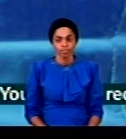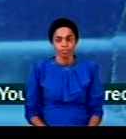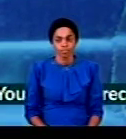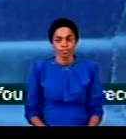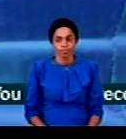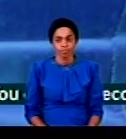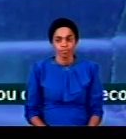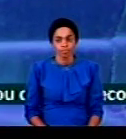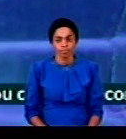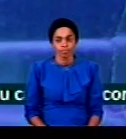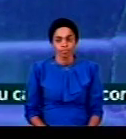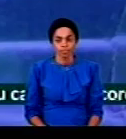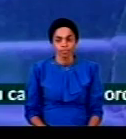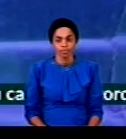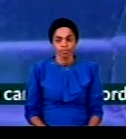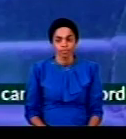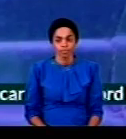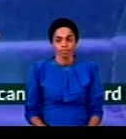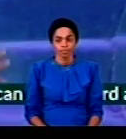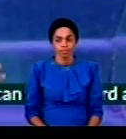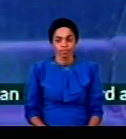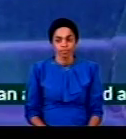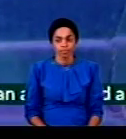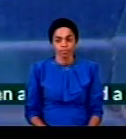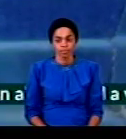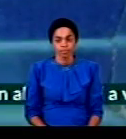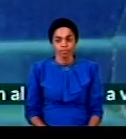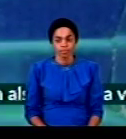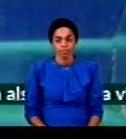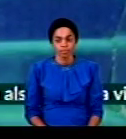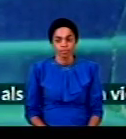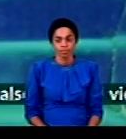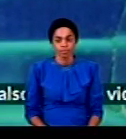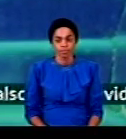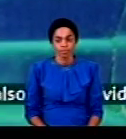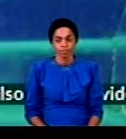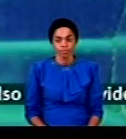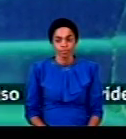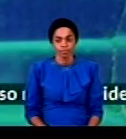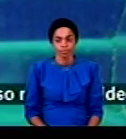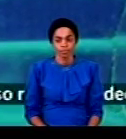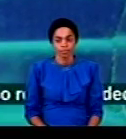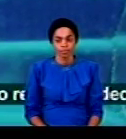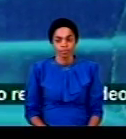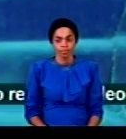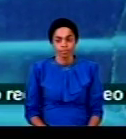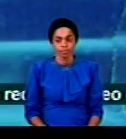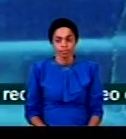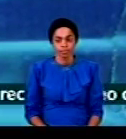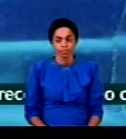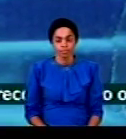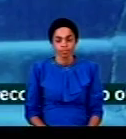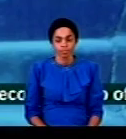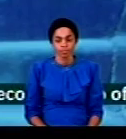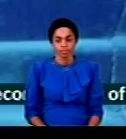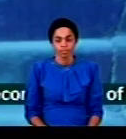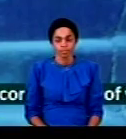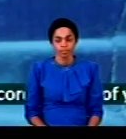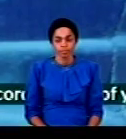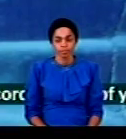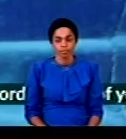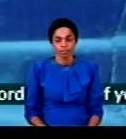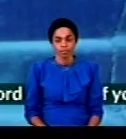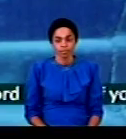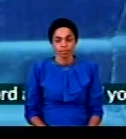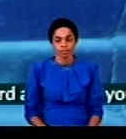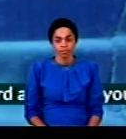fama so anan ubangiji ya taimake mu maifa ya zo ya fita bayan fita maifa sai wurin zuwa